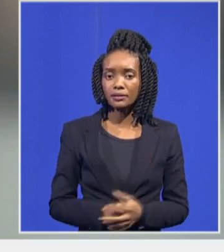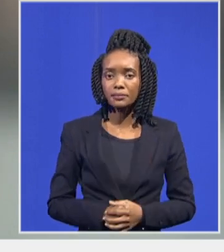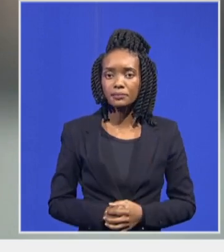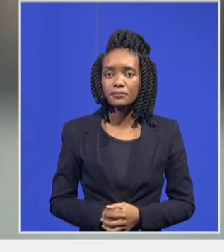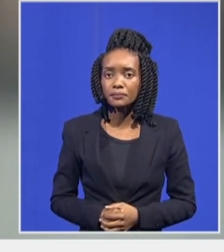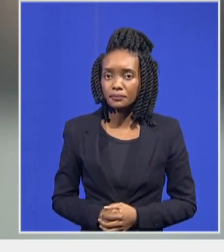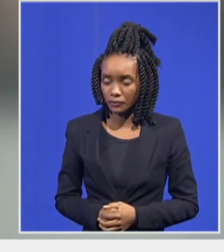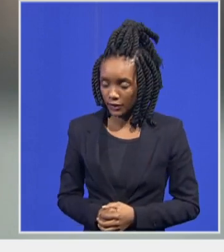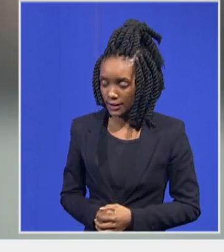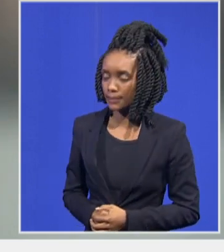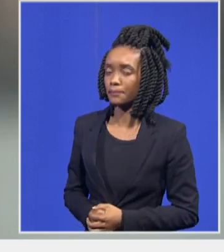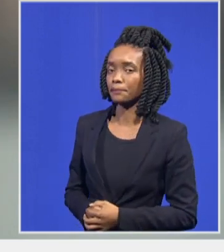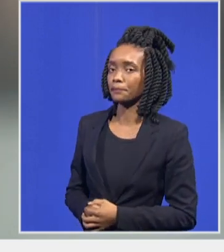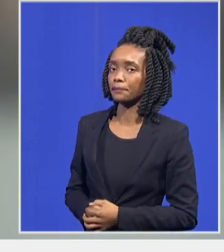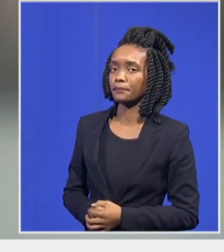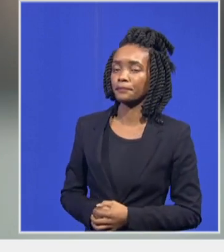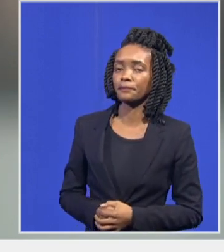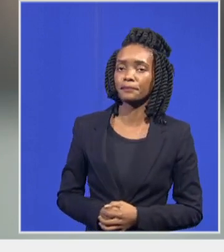Yeah.